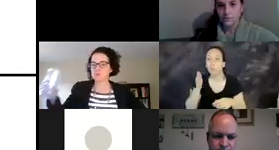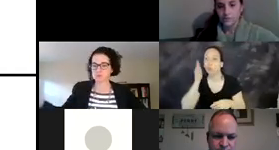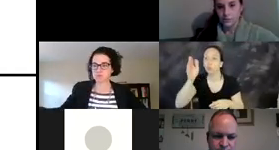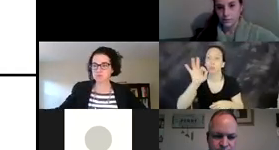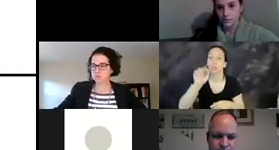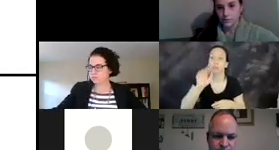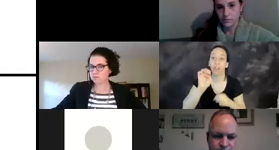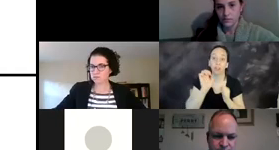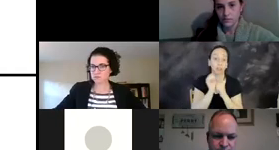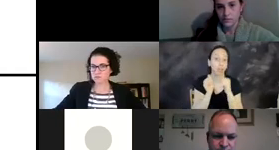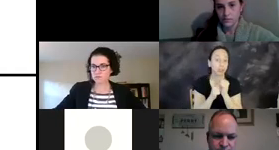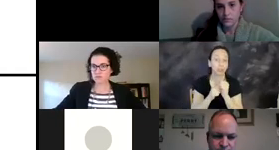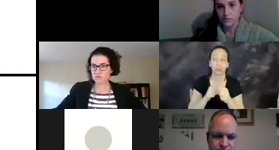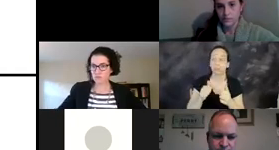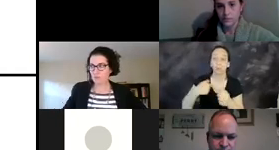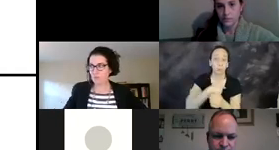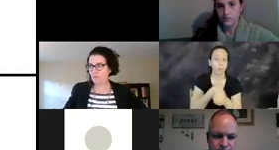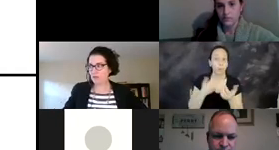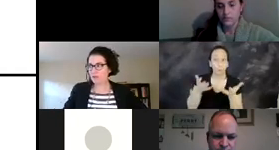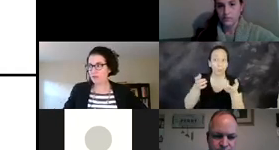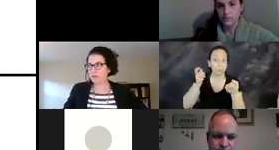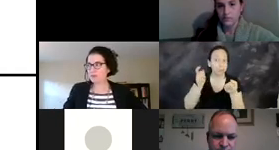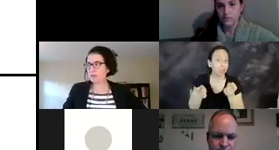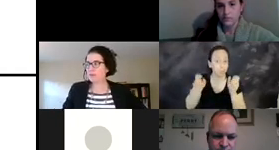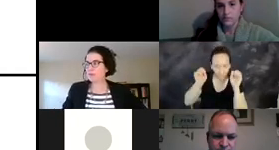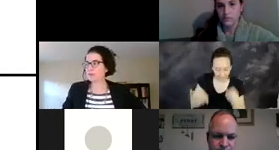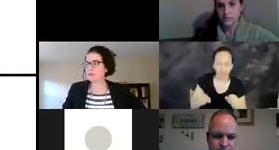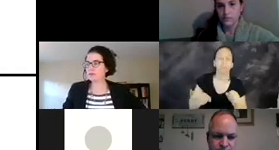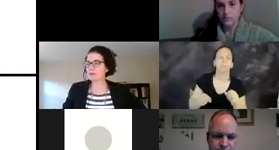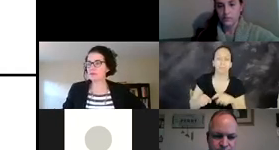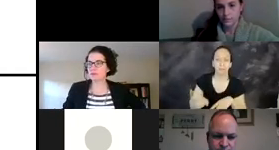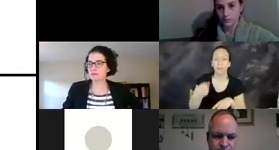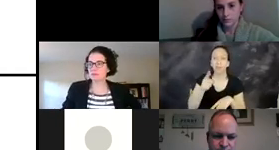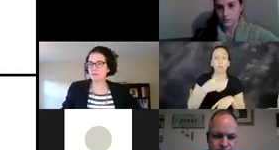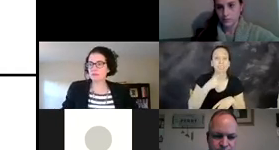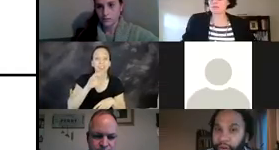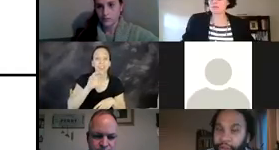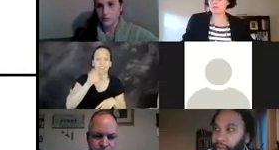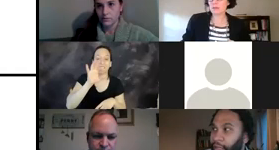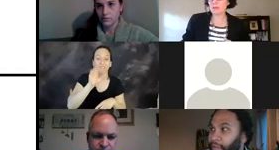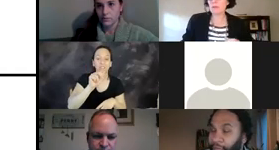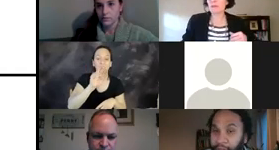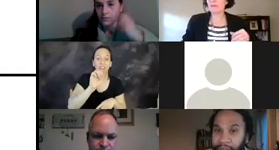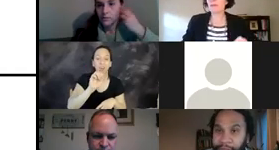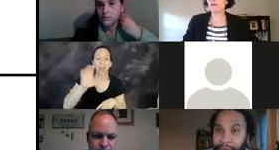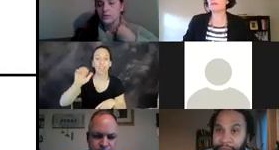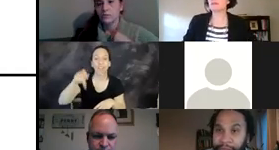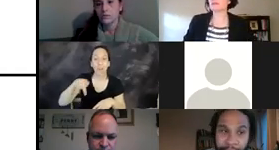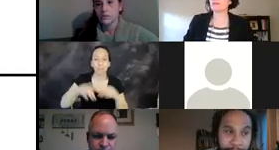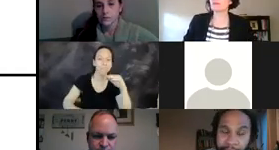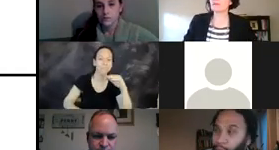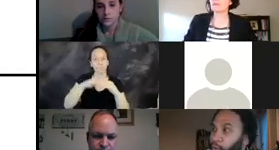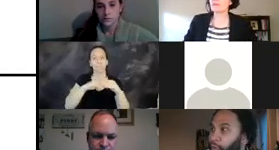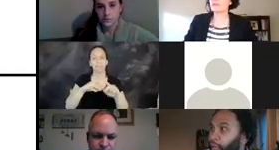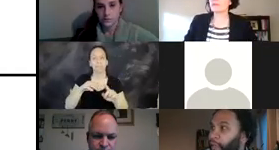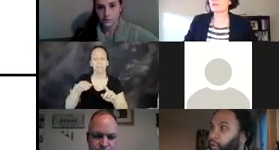can that we can pursue. Fare capping, as you're mentioning in your question, is definitely something that is